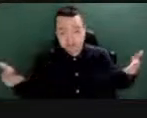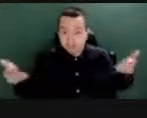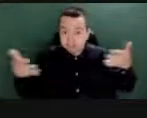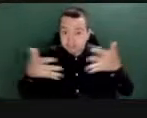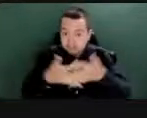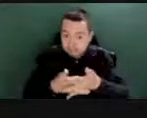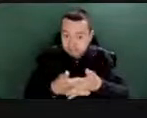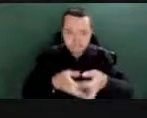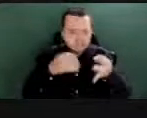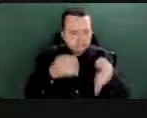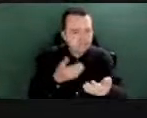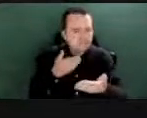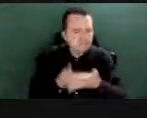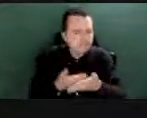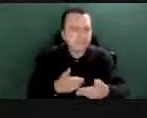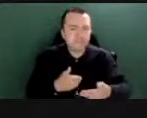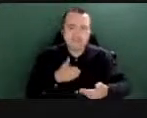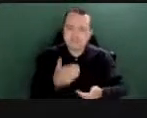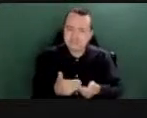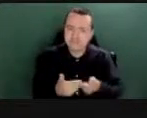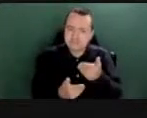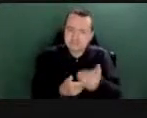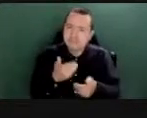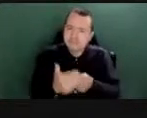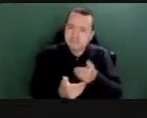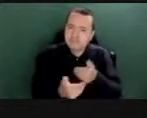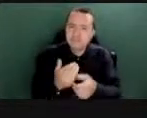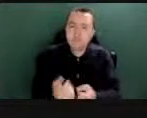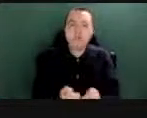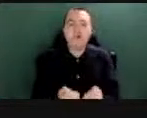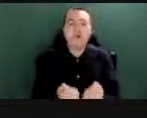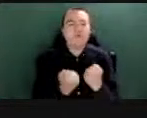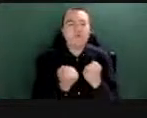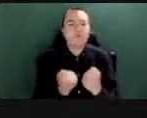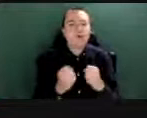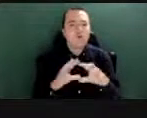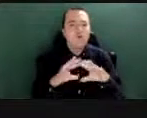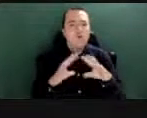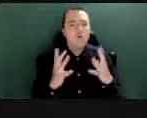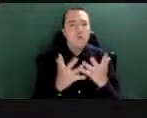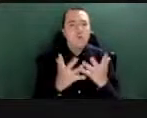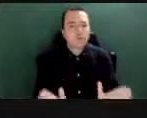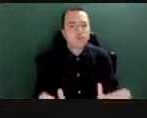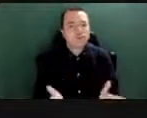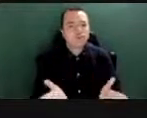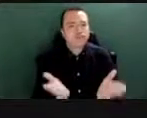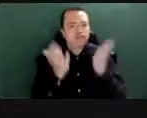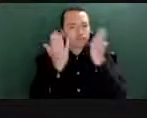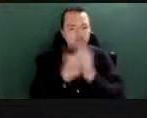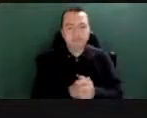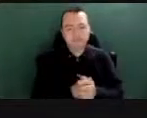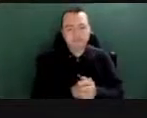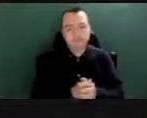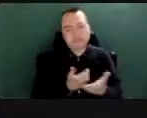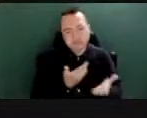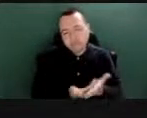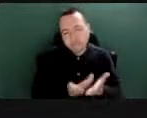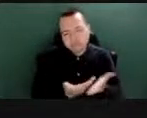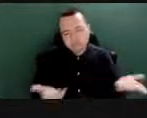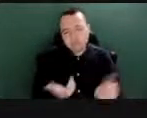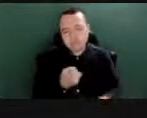global relevance. And it's great to see people such as Kazia here, who will be speaking in the panel shortly, to see and think about